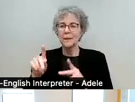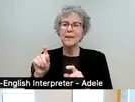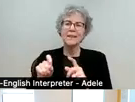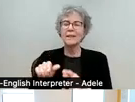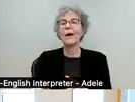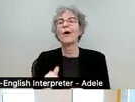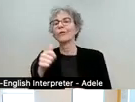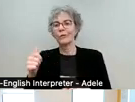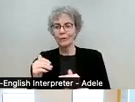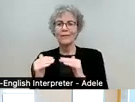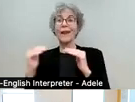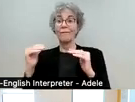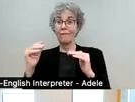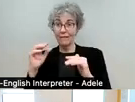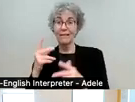of care.